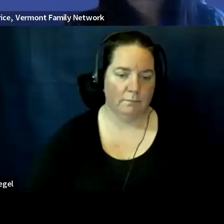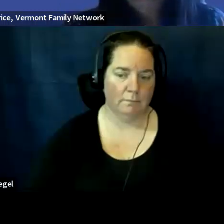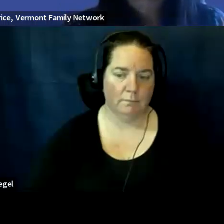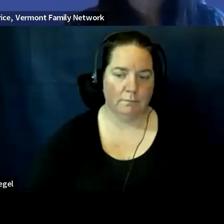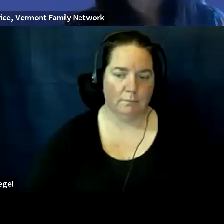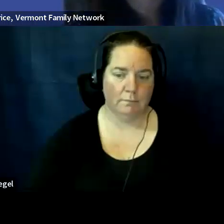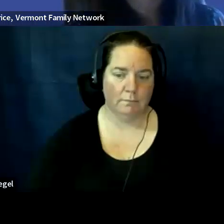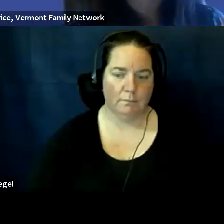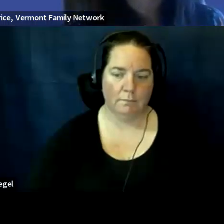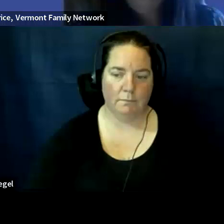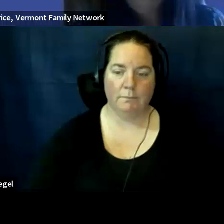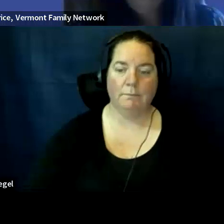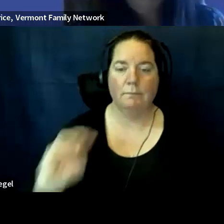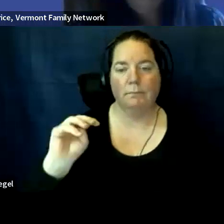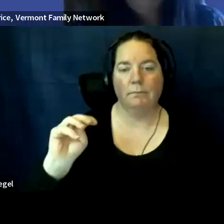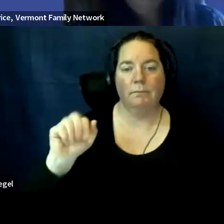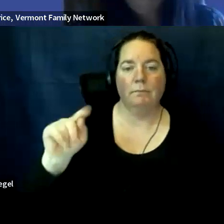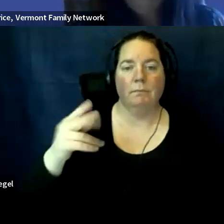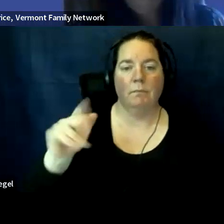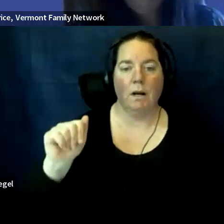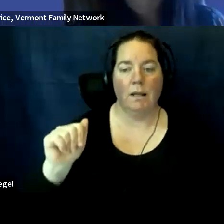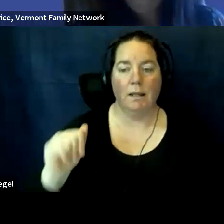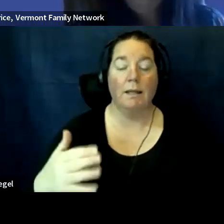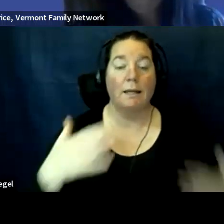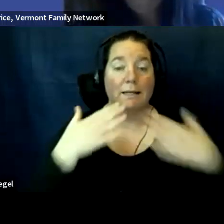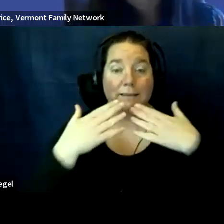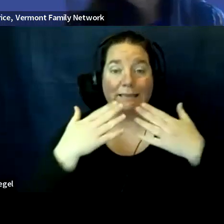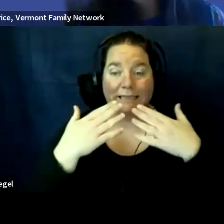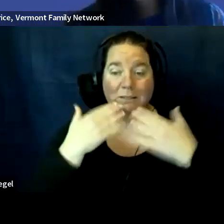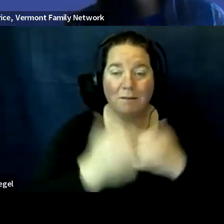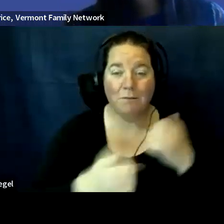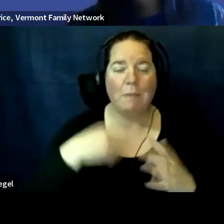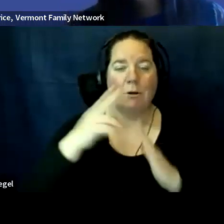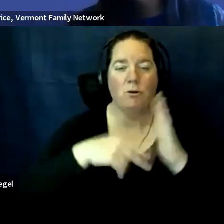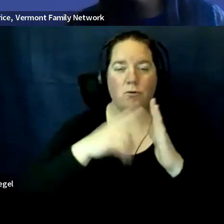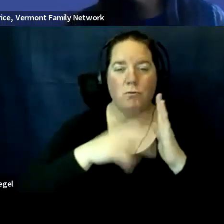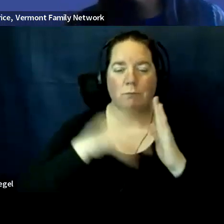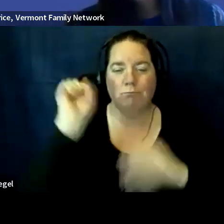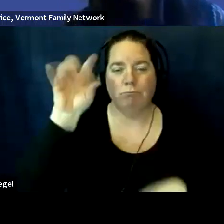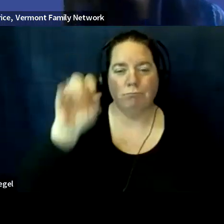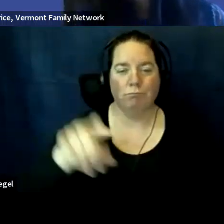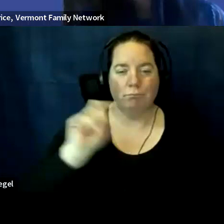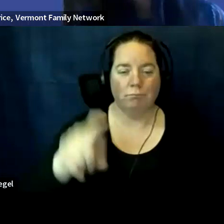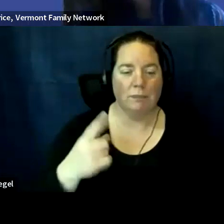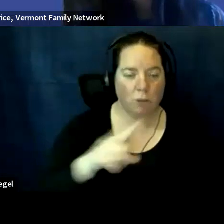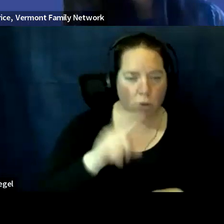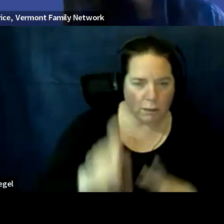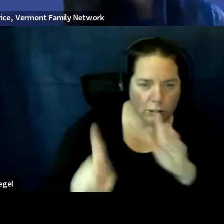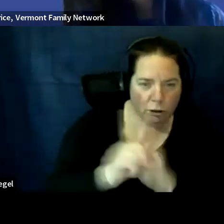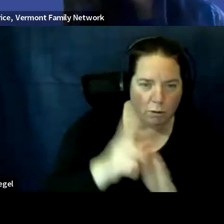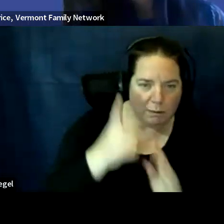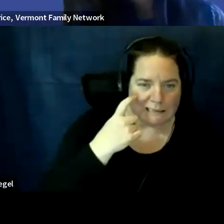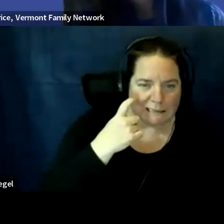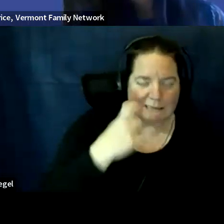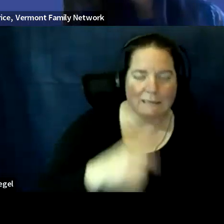Okay, thank you, everyone. I'm going to be reading off some of the questions. The question that just appeared in the chat, and then I'll go to